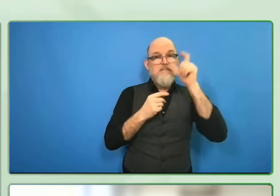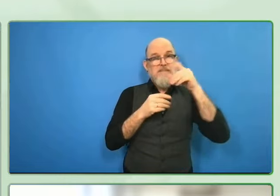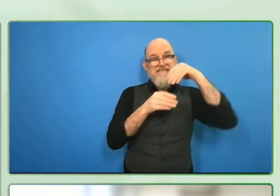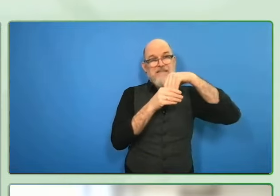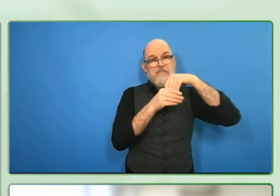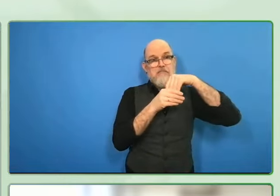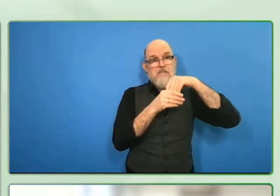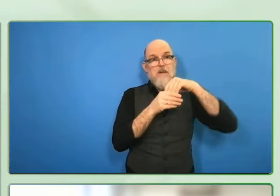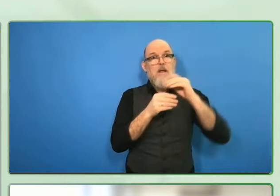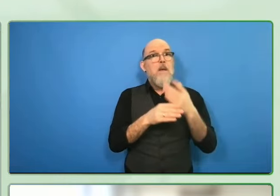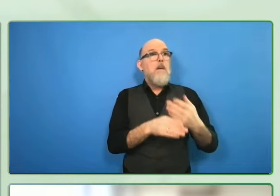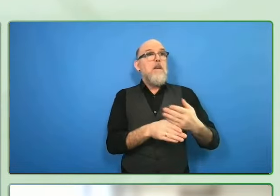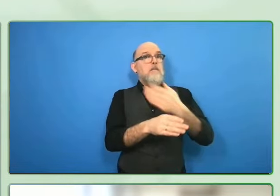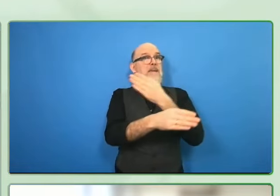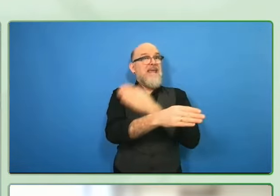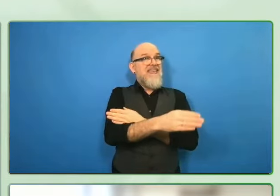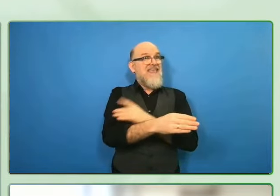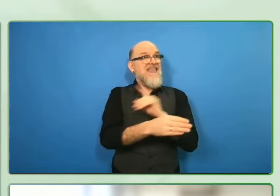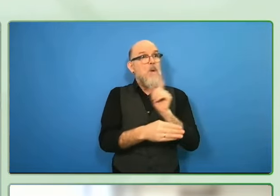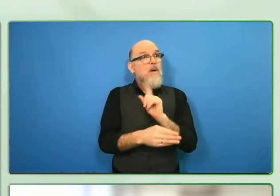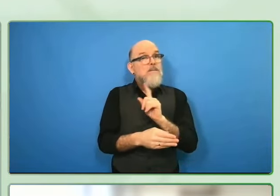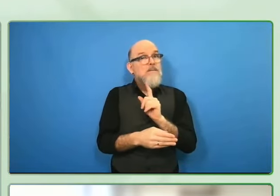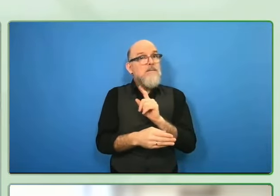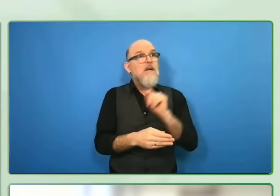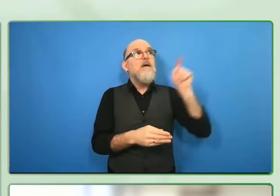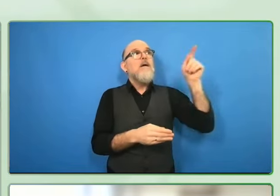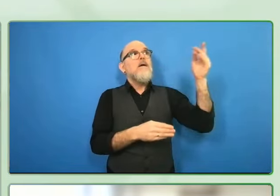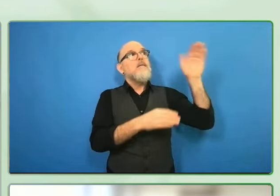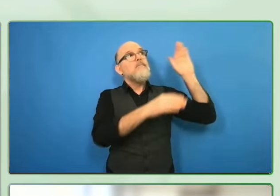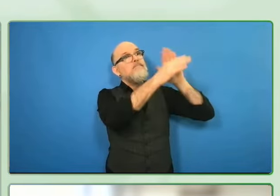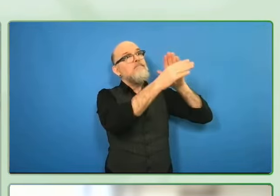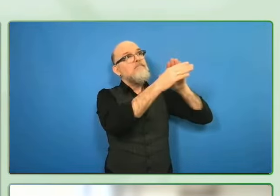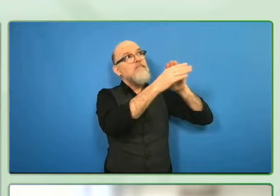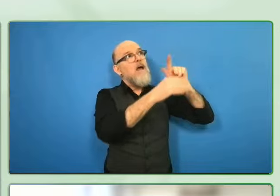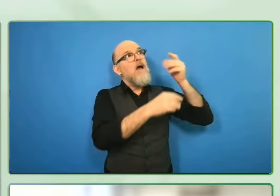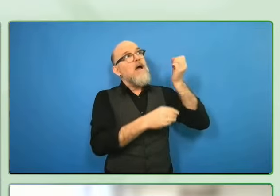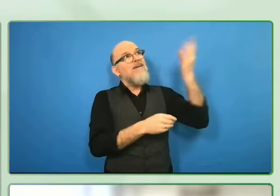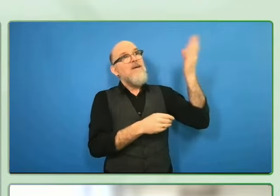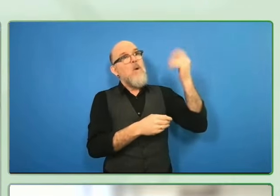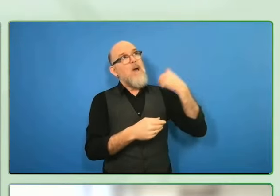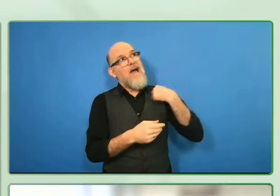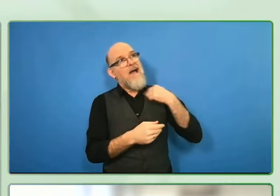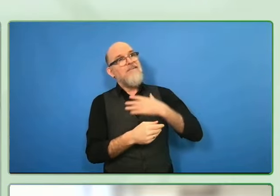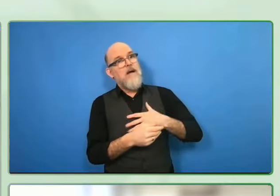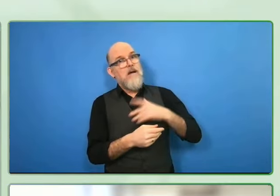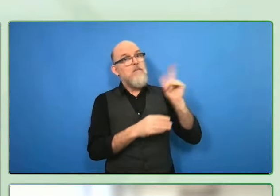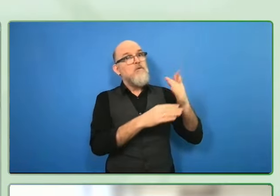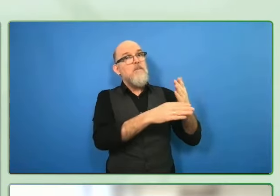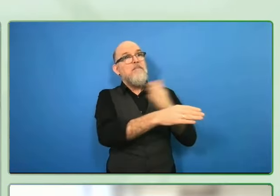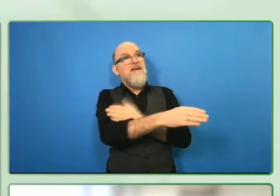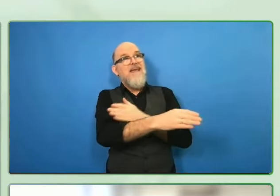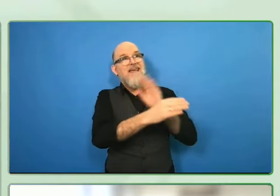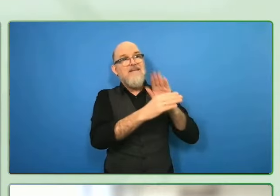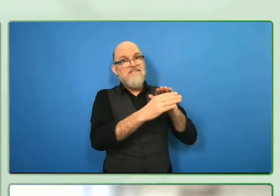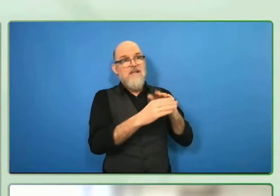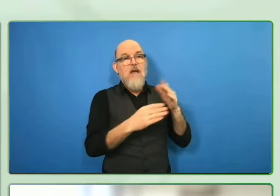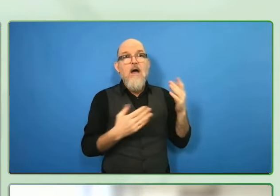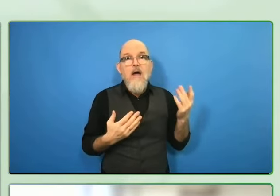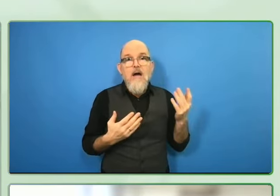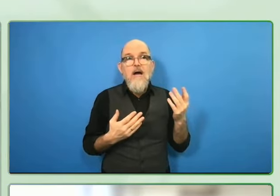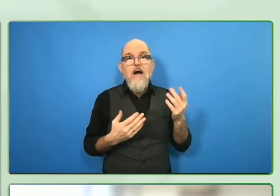considered as qualified to make an accommodation happen for them, well, please send it to